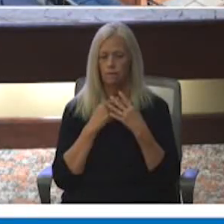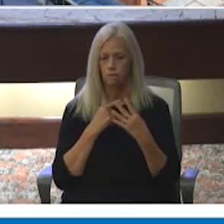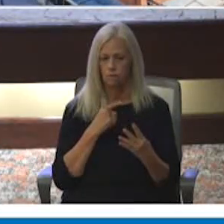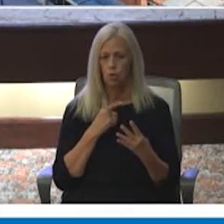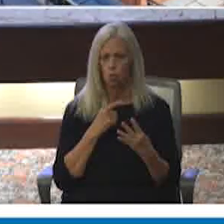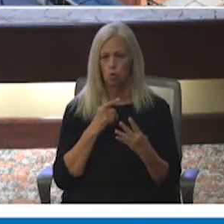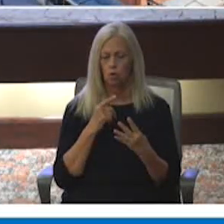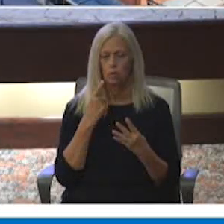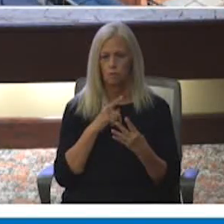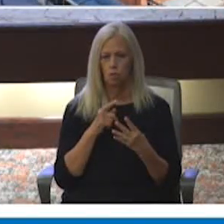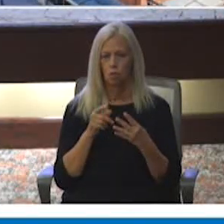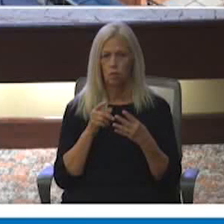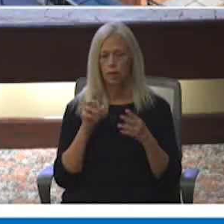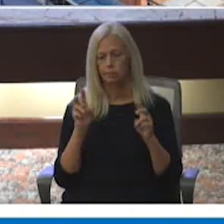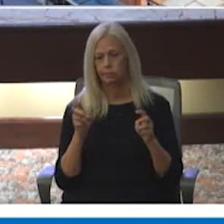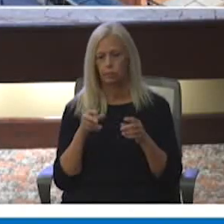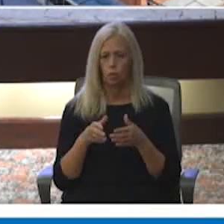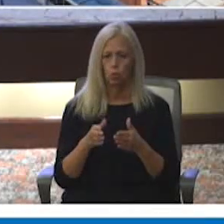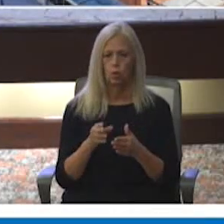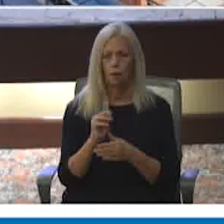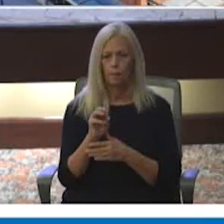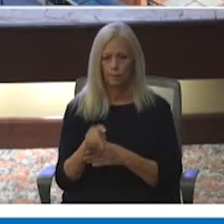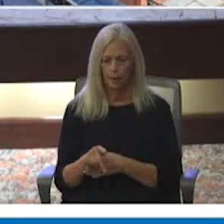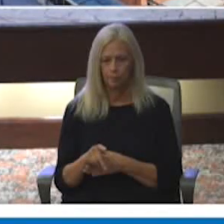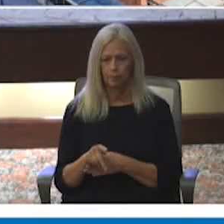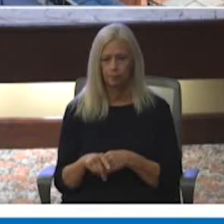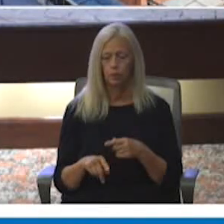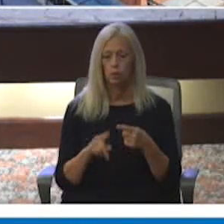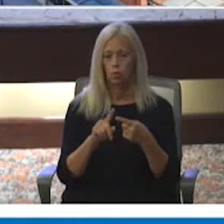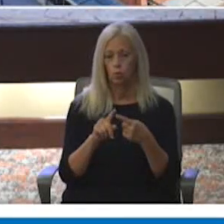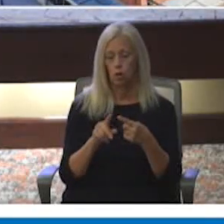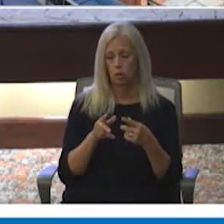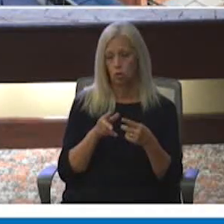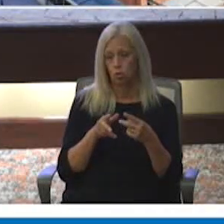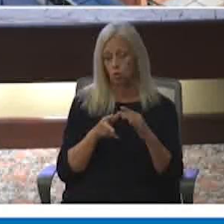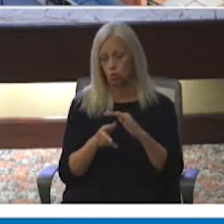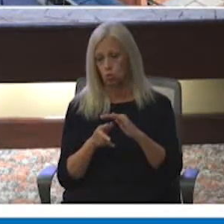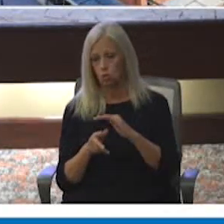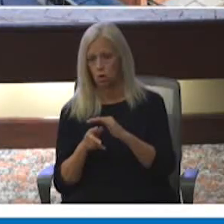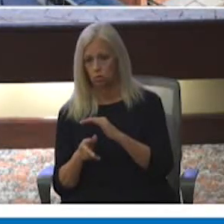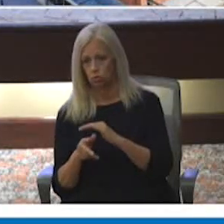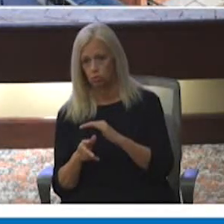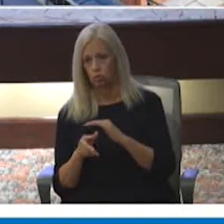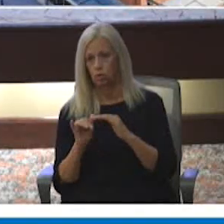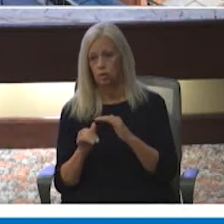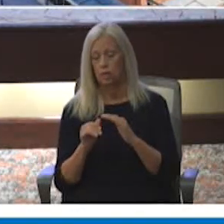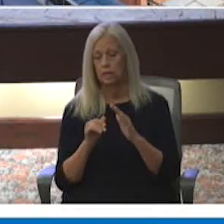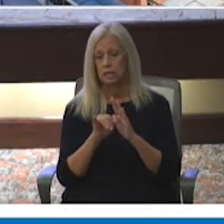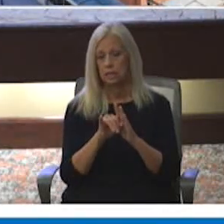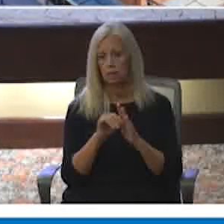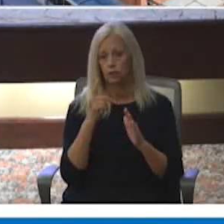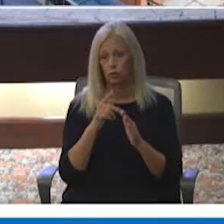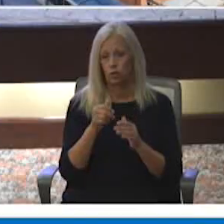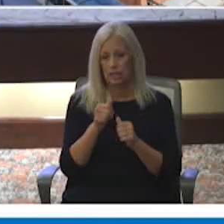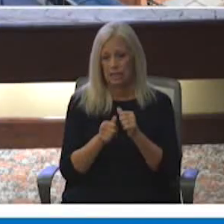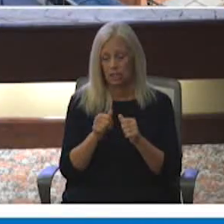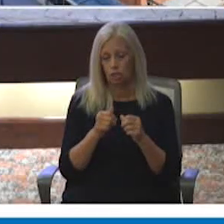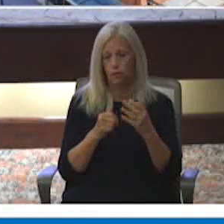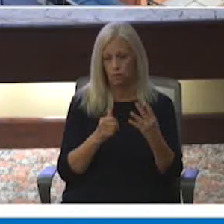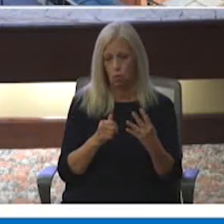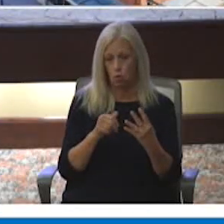roadmap that was passed. So there's at least one parking garage, structured parking, that's identified in each of those 4 sub-areas that I